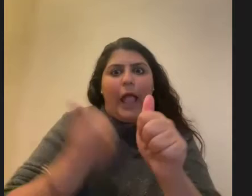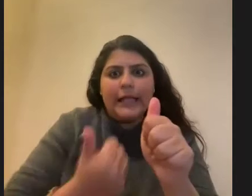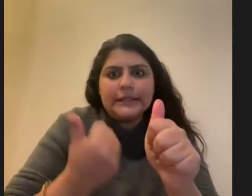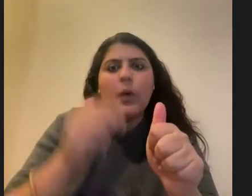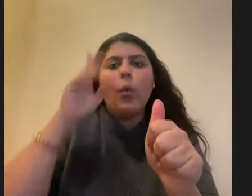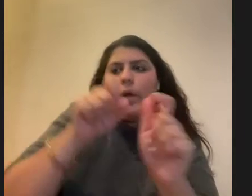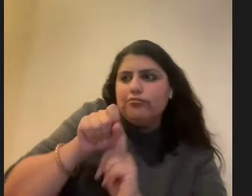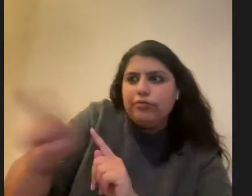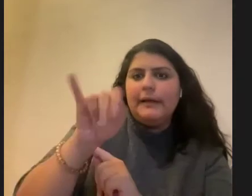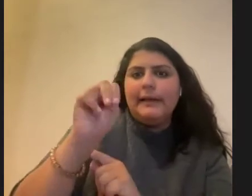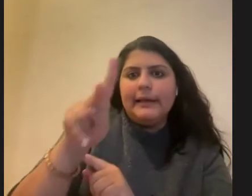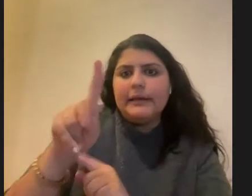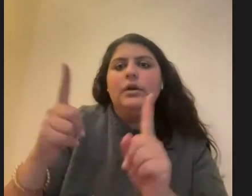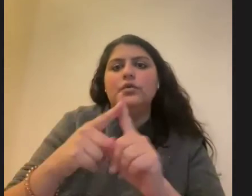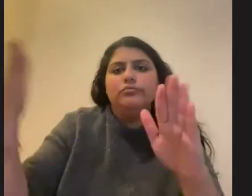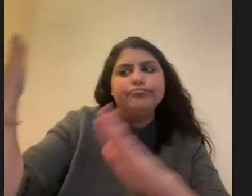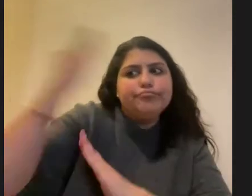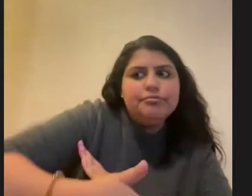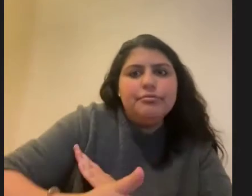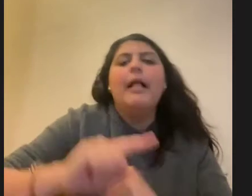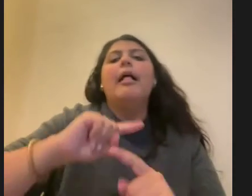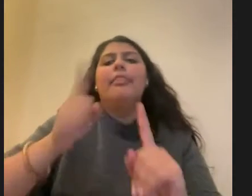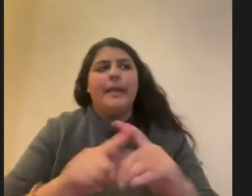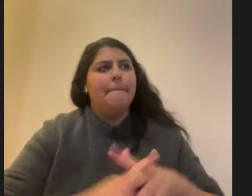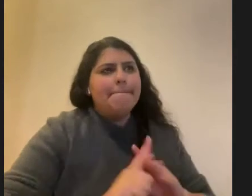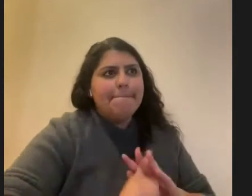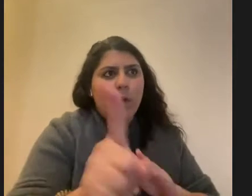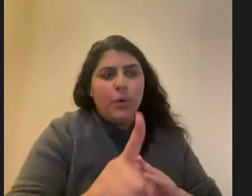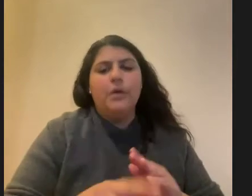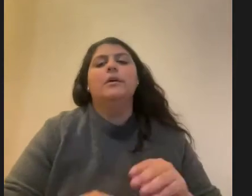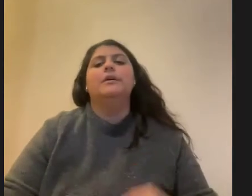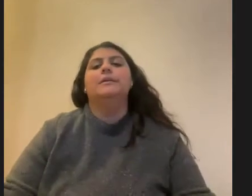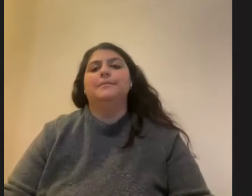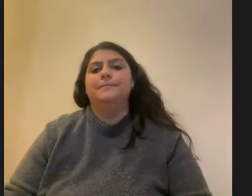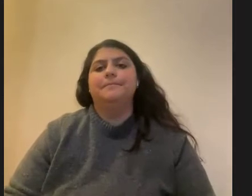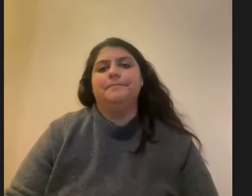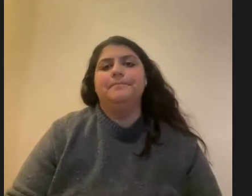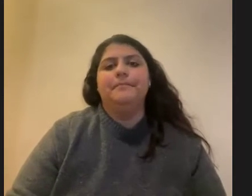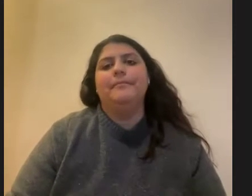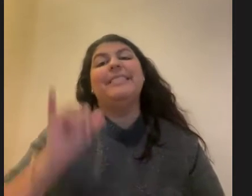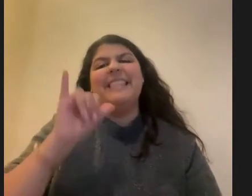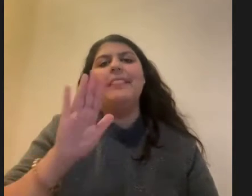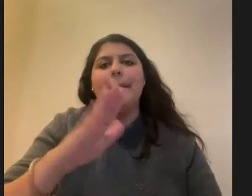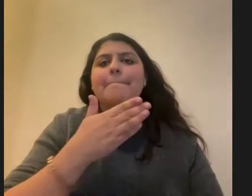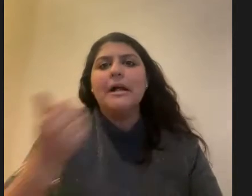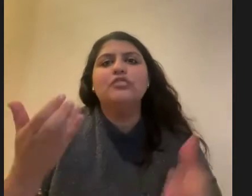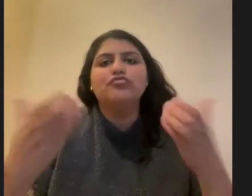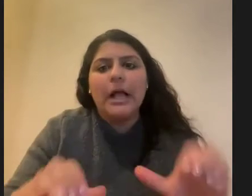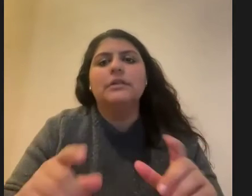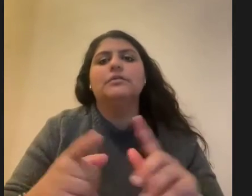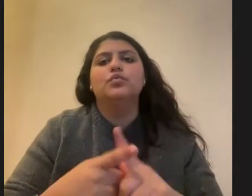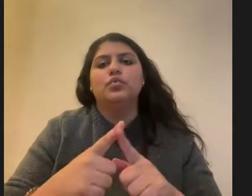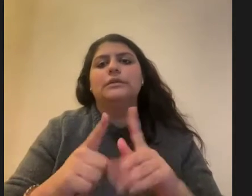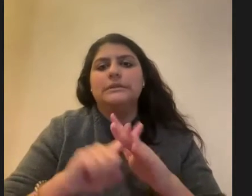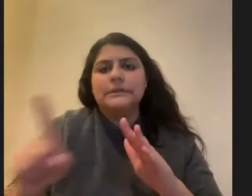the ink out as like a little cloak, and then they'll shoot off and run away. And that's kind of their best chance at getting away, and their like